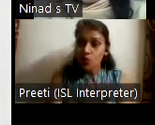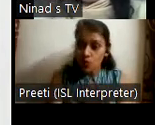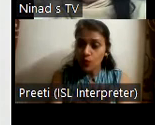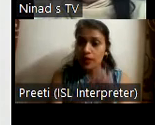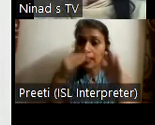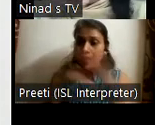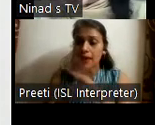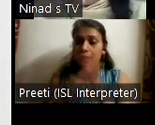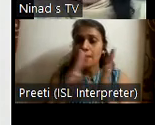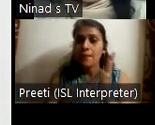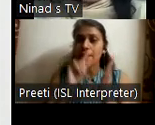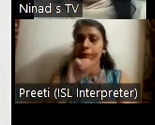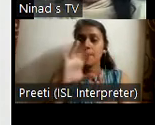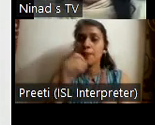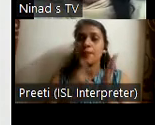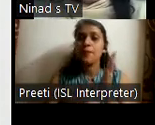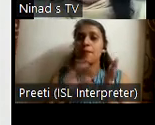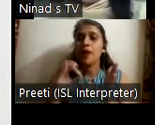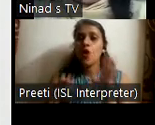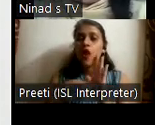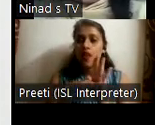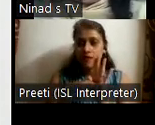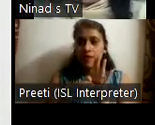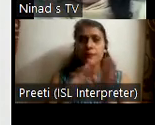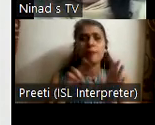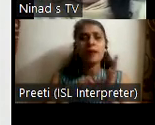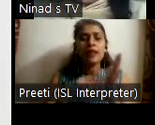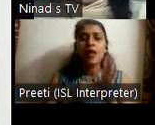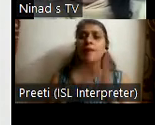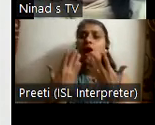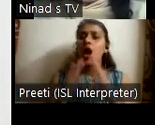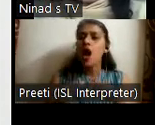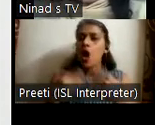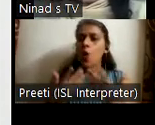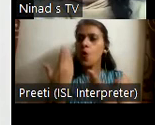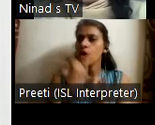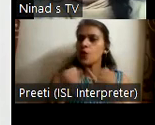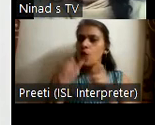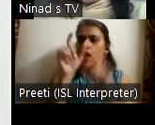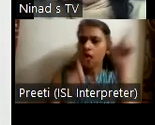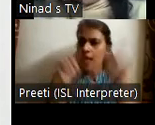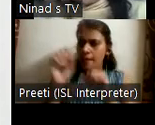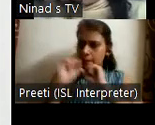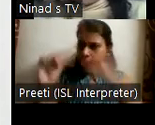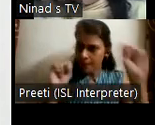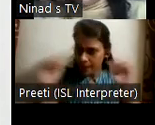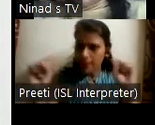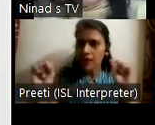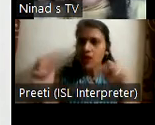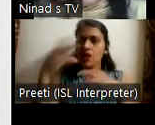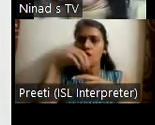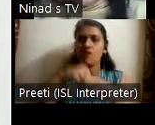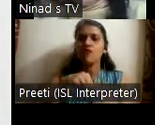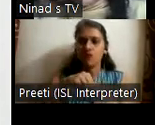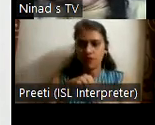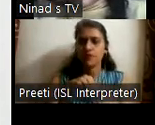means that how an individual is participating within the family as a unit at a micro level,